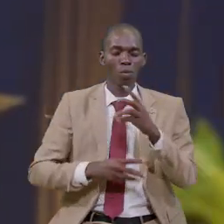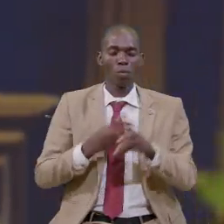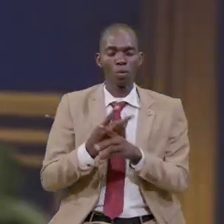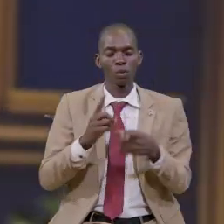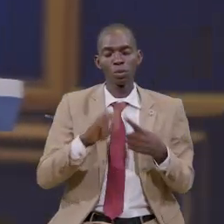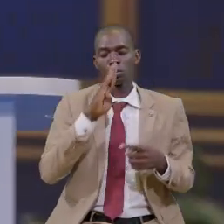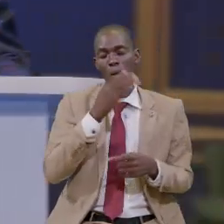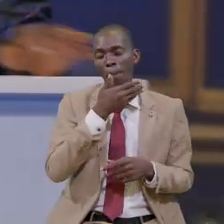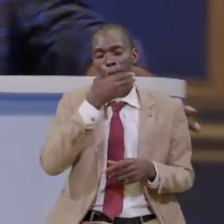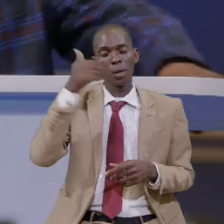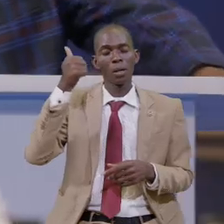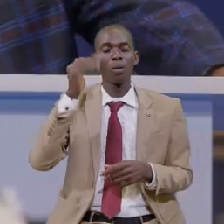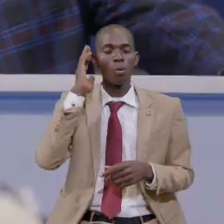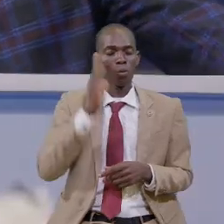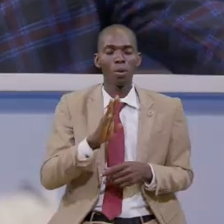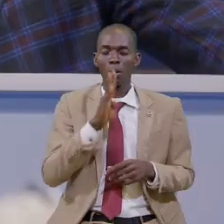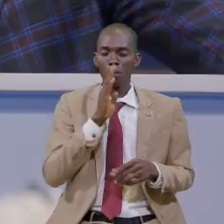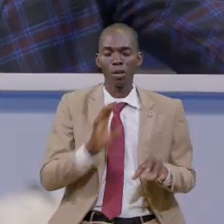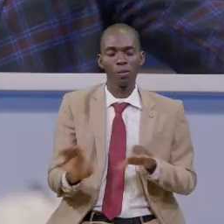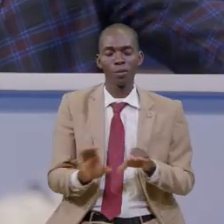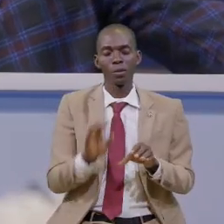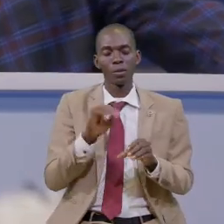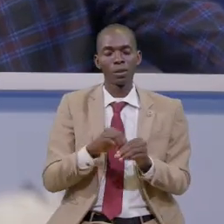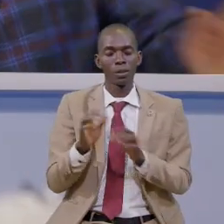Jesus' name, I pray.